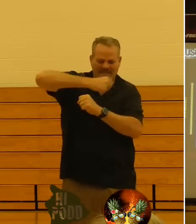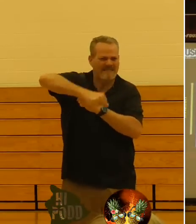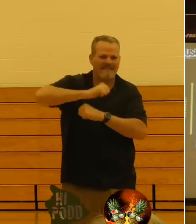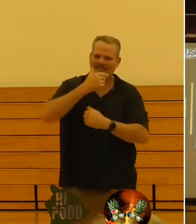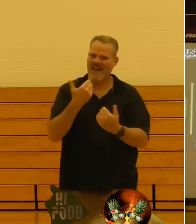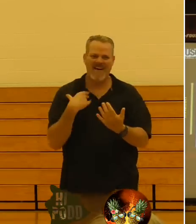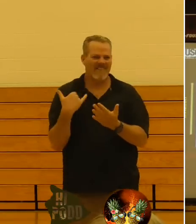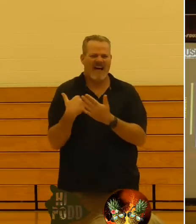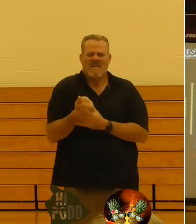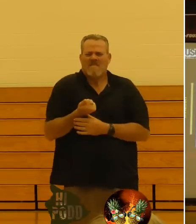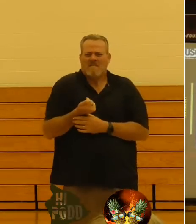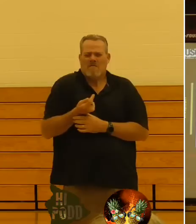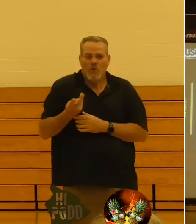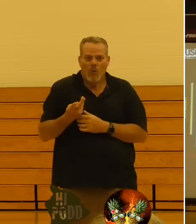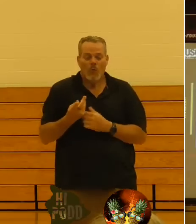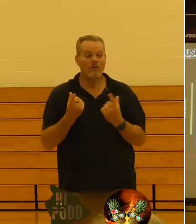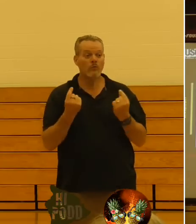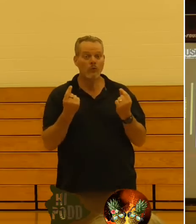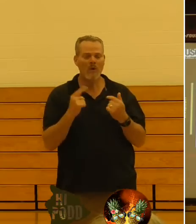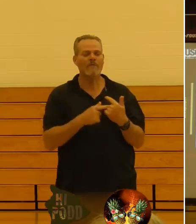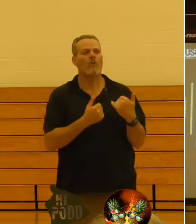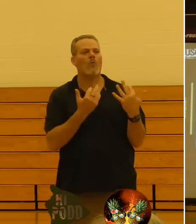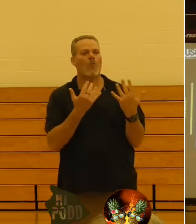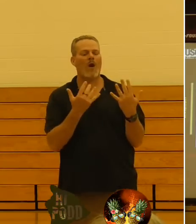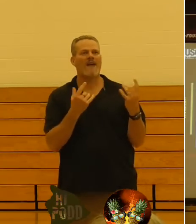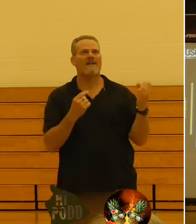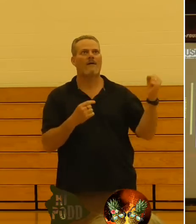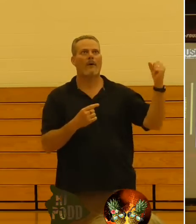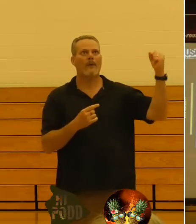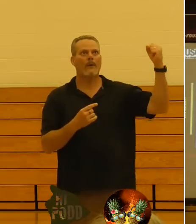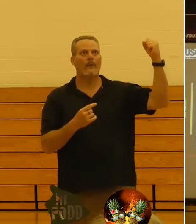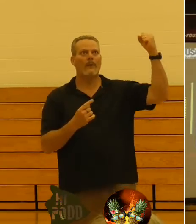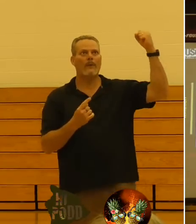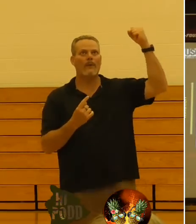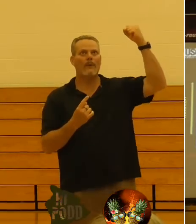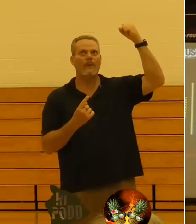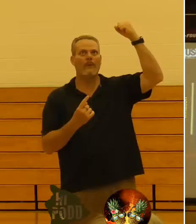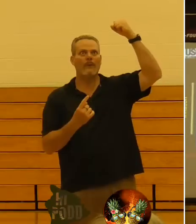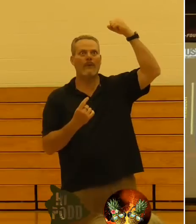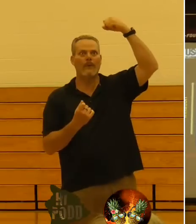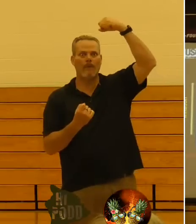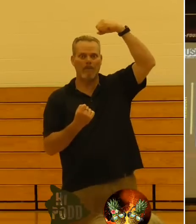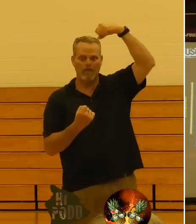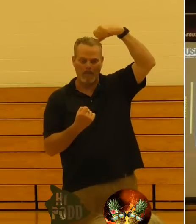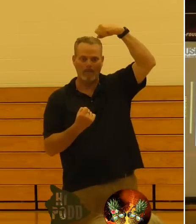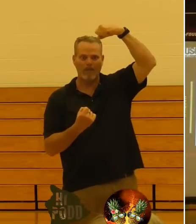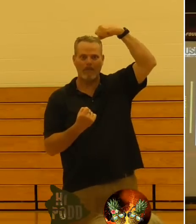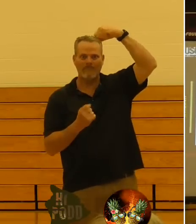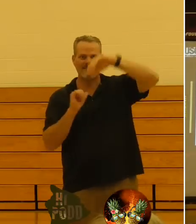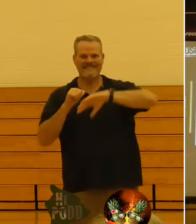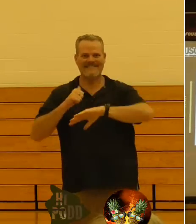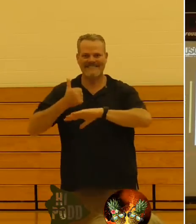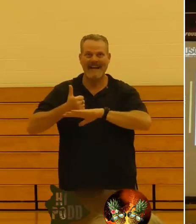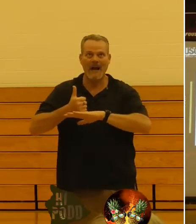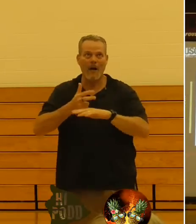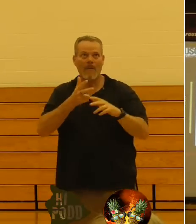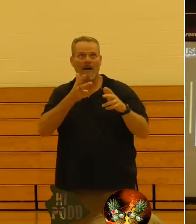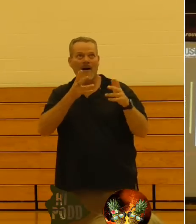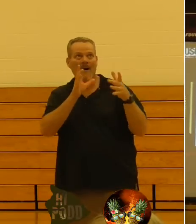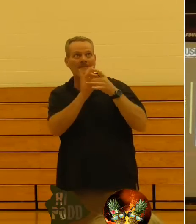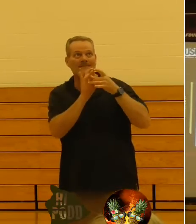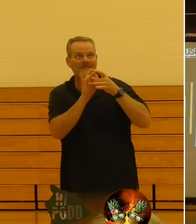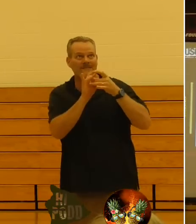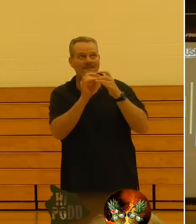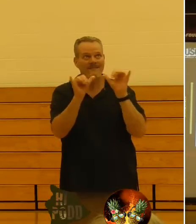sky, you had to wait till the satellites were over your part of the Earth, and then you could set up your receiver and get